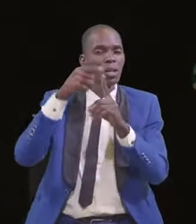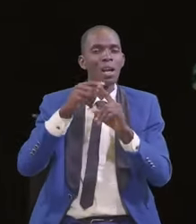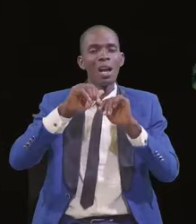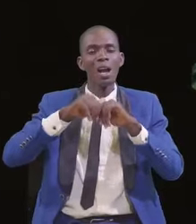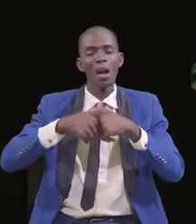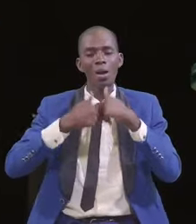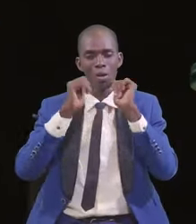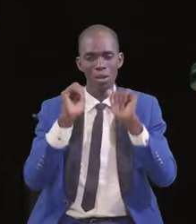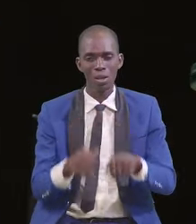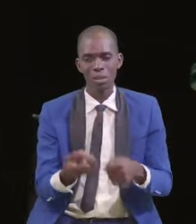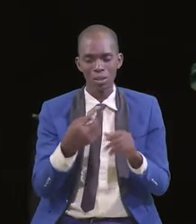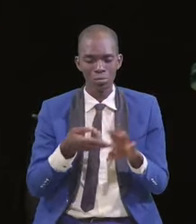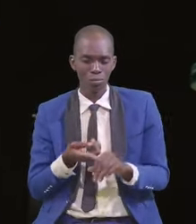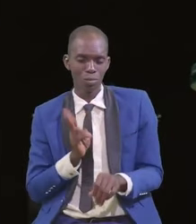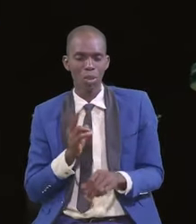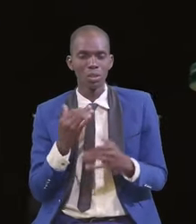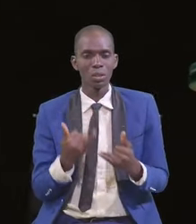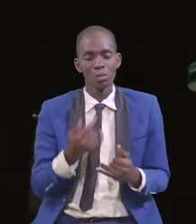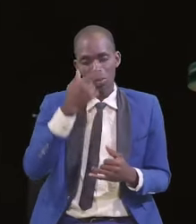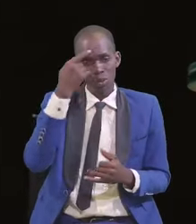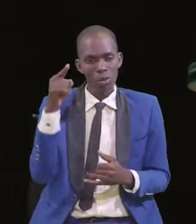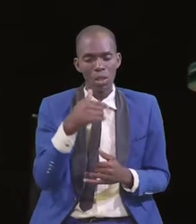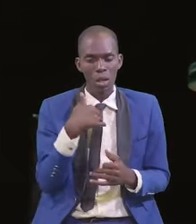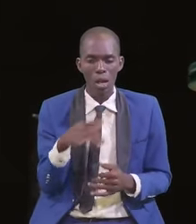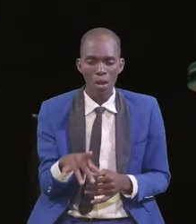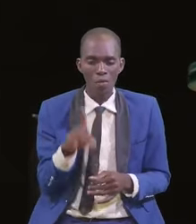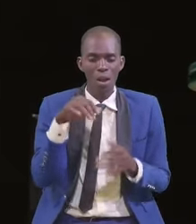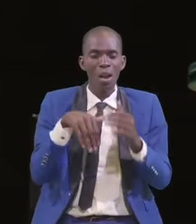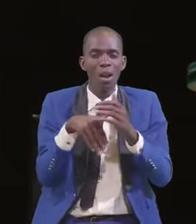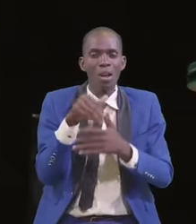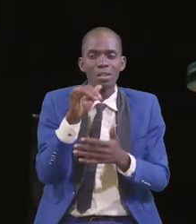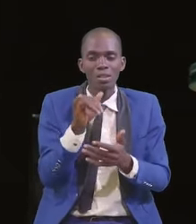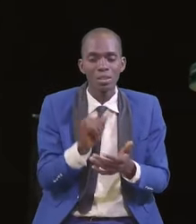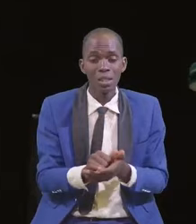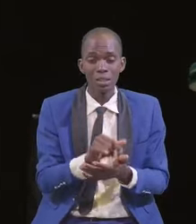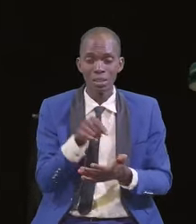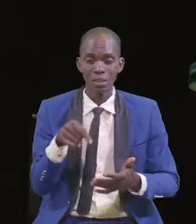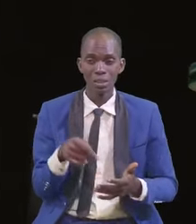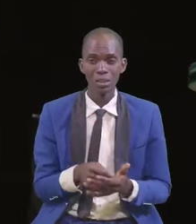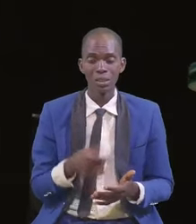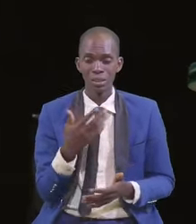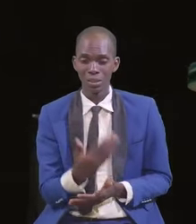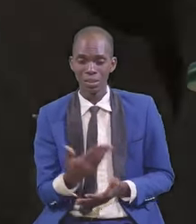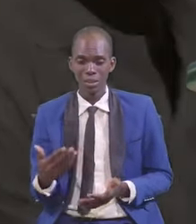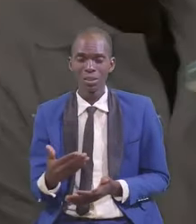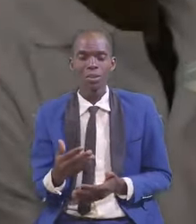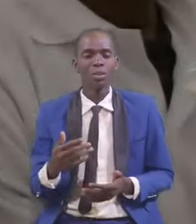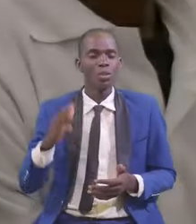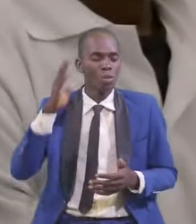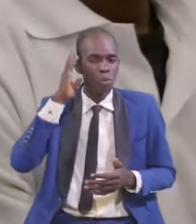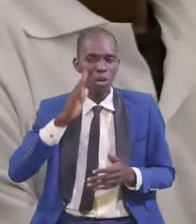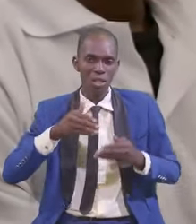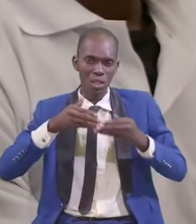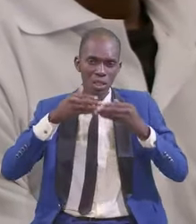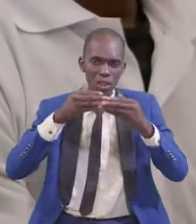out they've discovered they sin what lead to Covenant of the devil